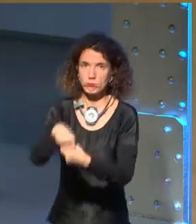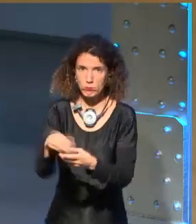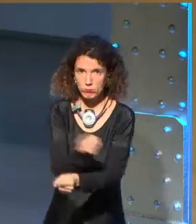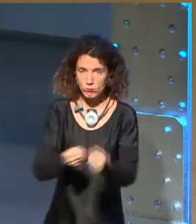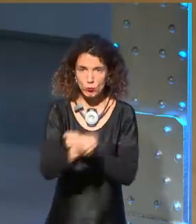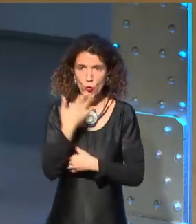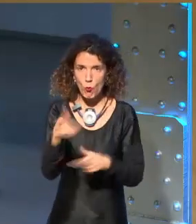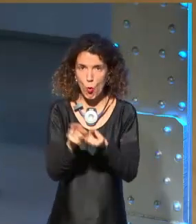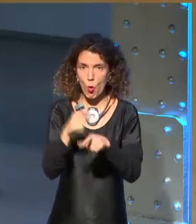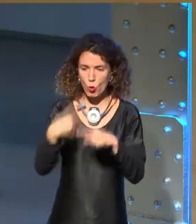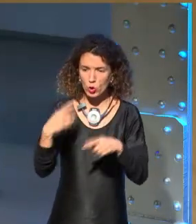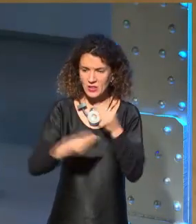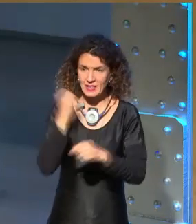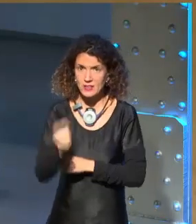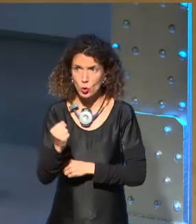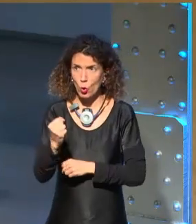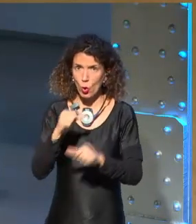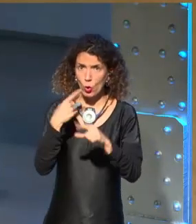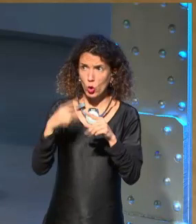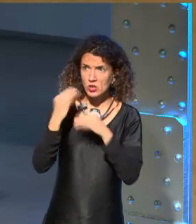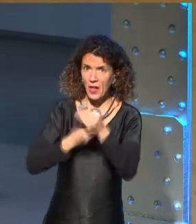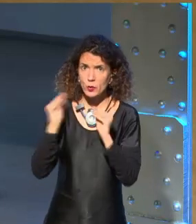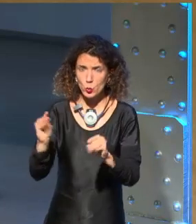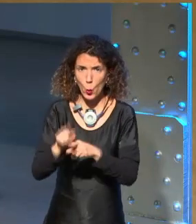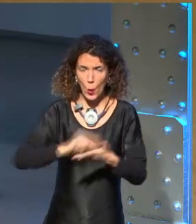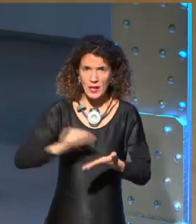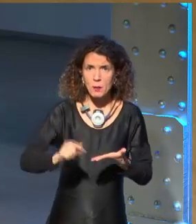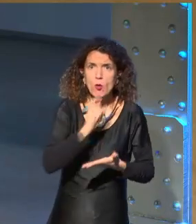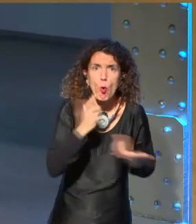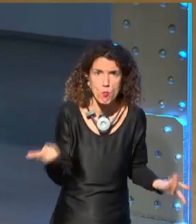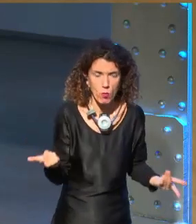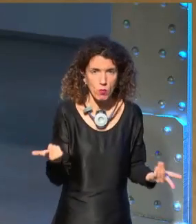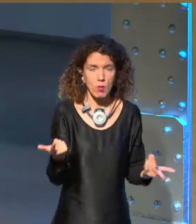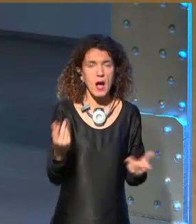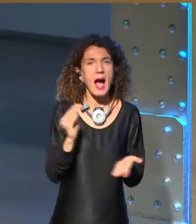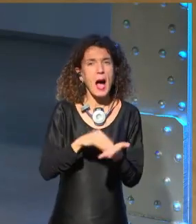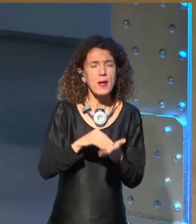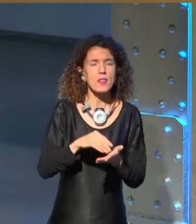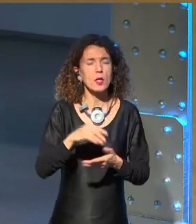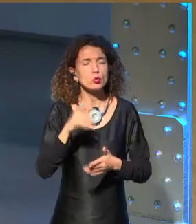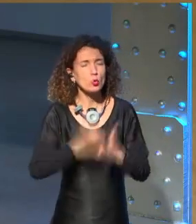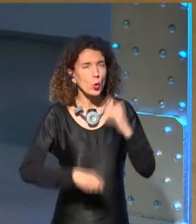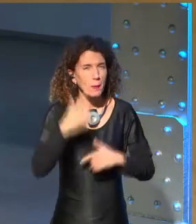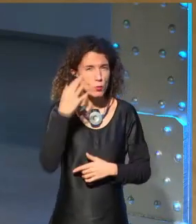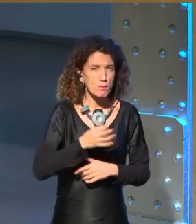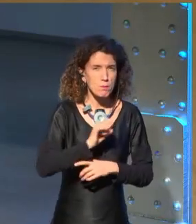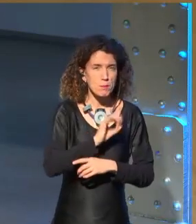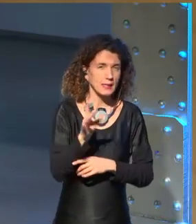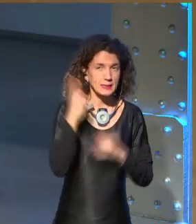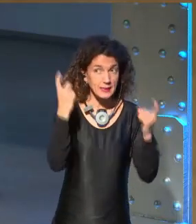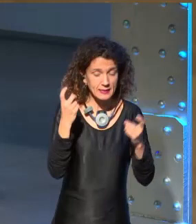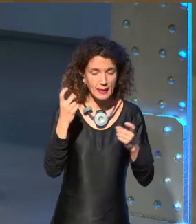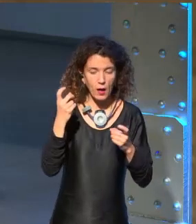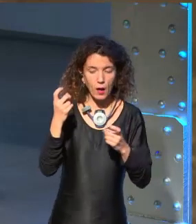writer gets into that evil process to make his murderer to do what he has done, I think is much